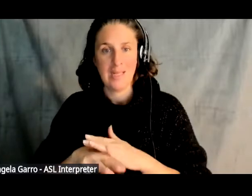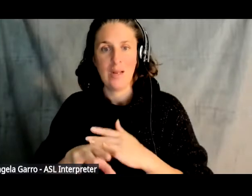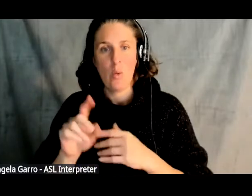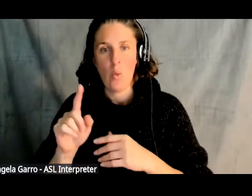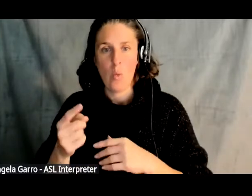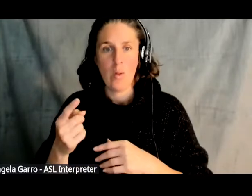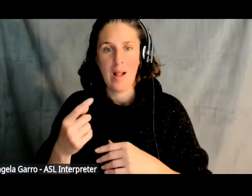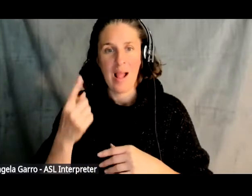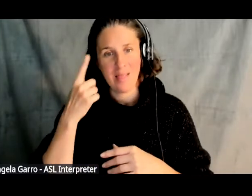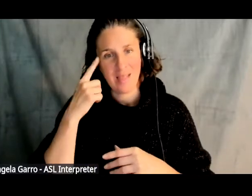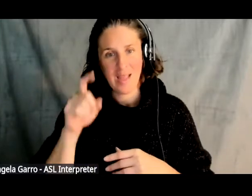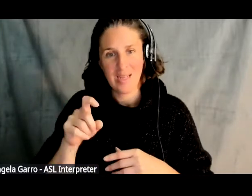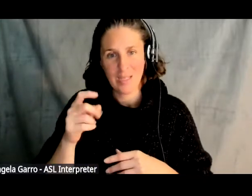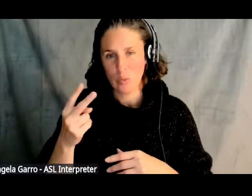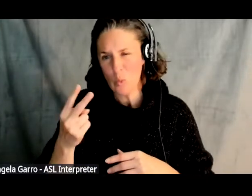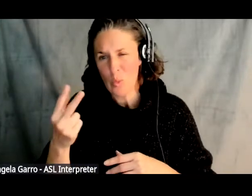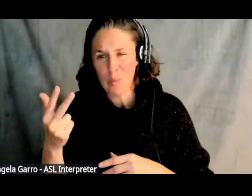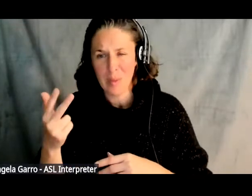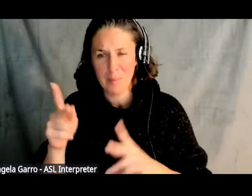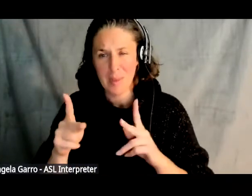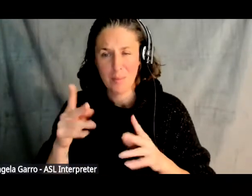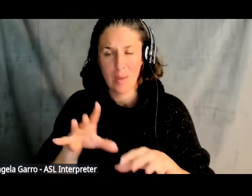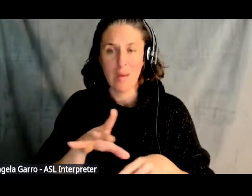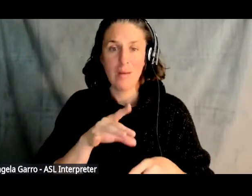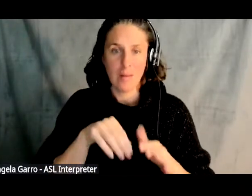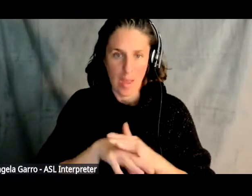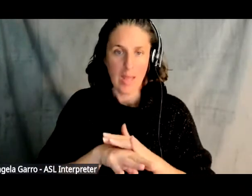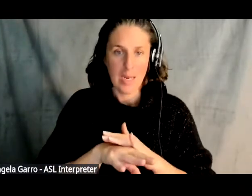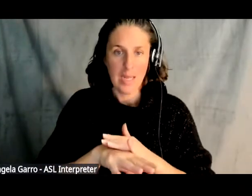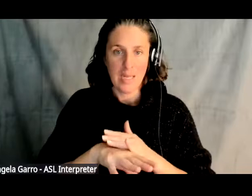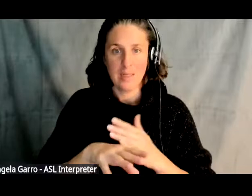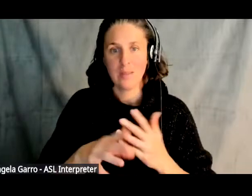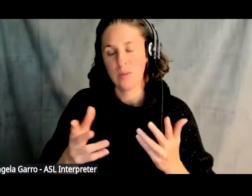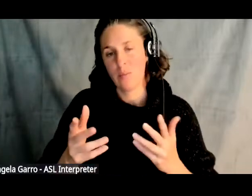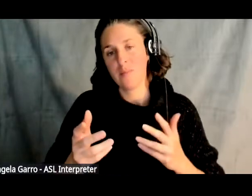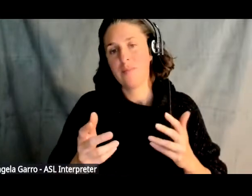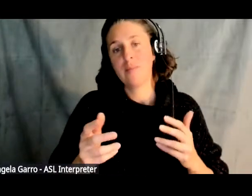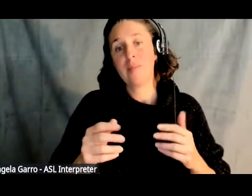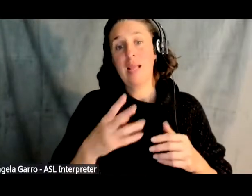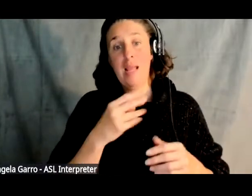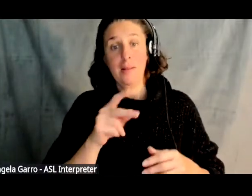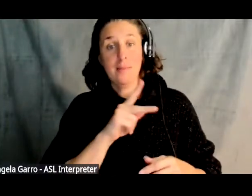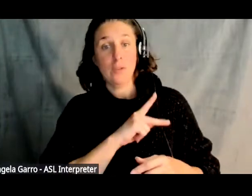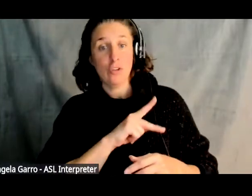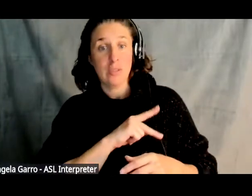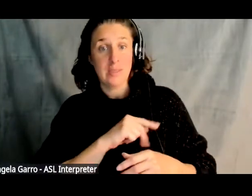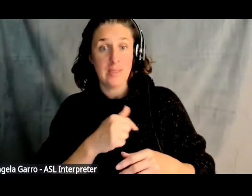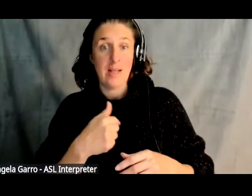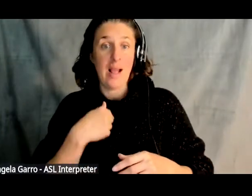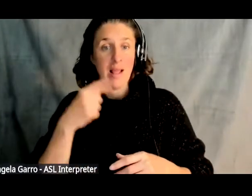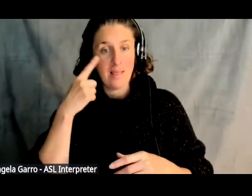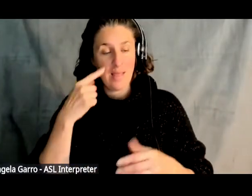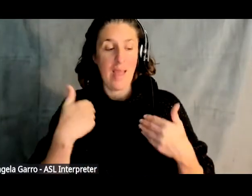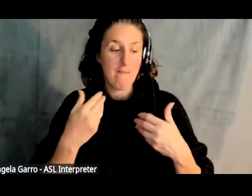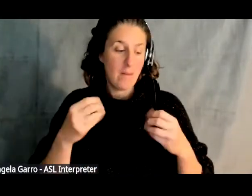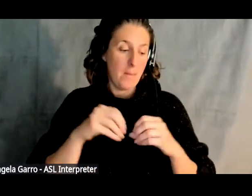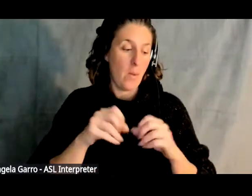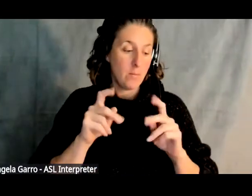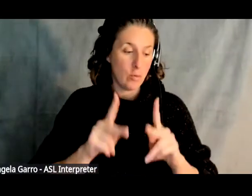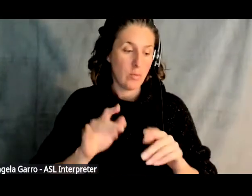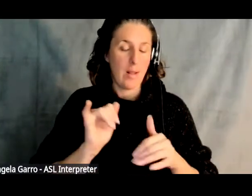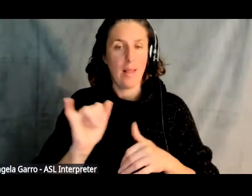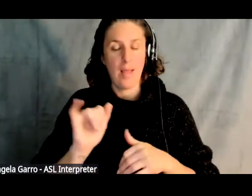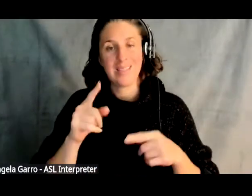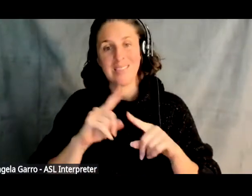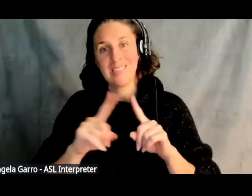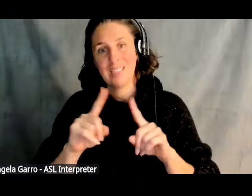knew 2, 3 people who got into computer science. Yeah, and personally, I think having more opportunities like different classes